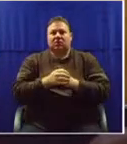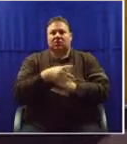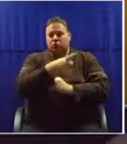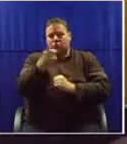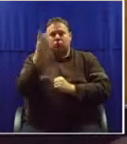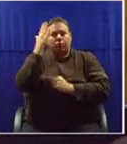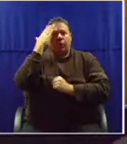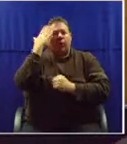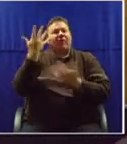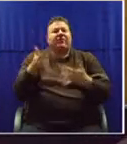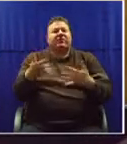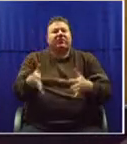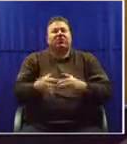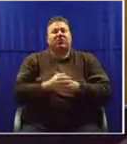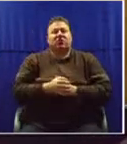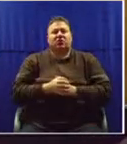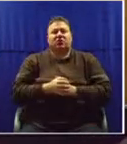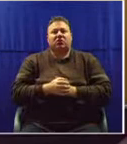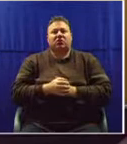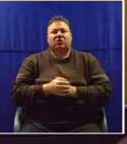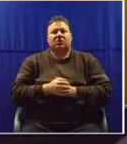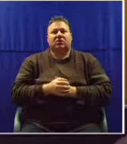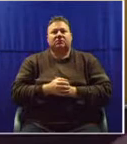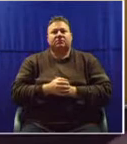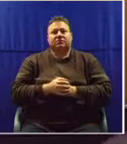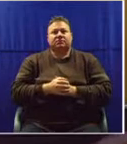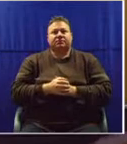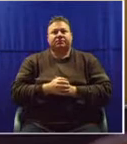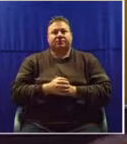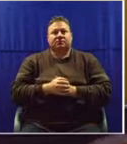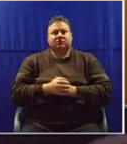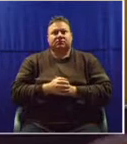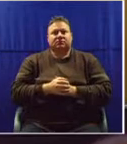with, and that is,